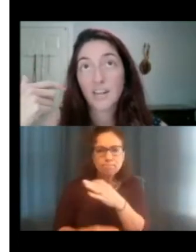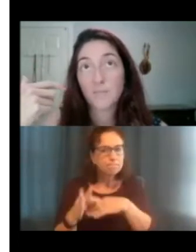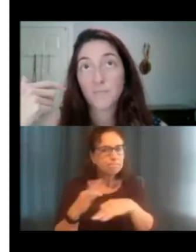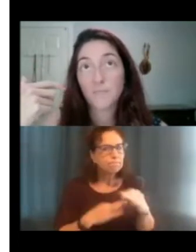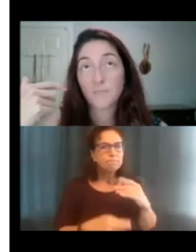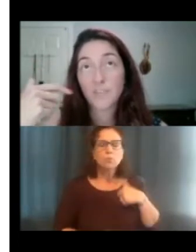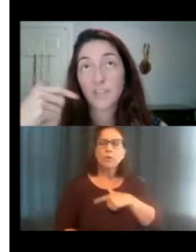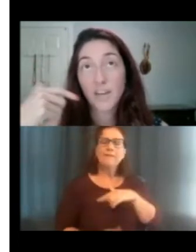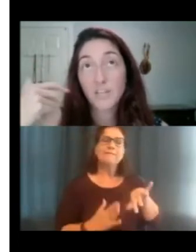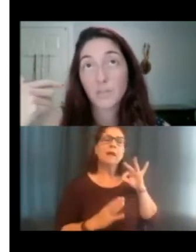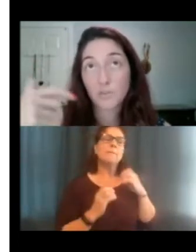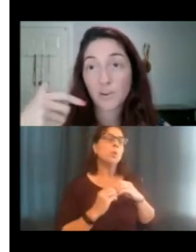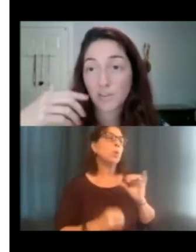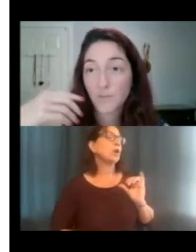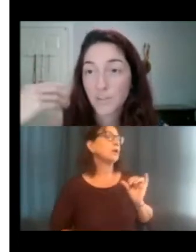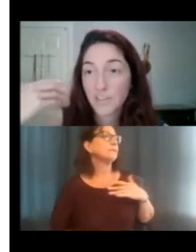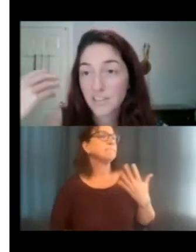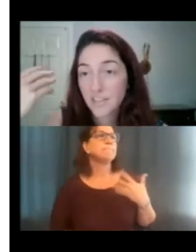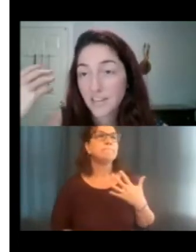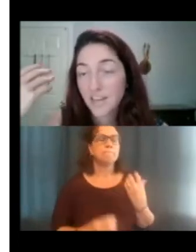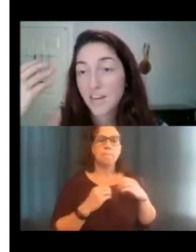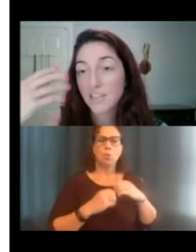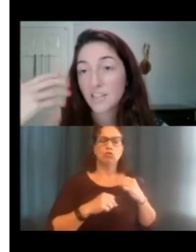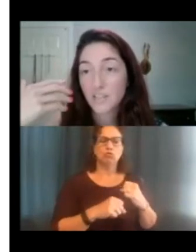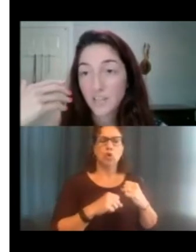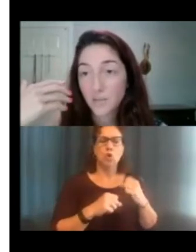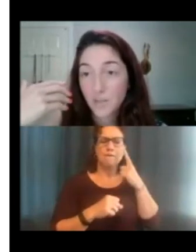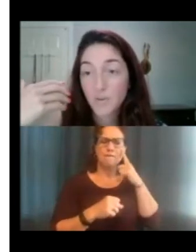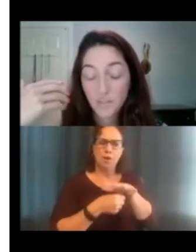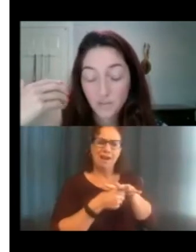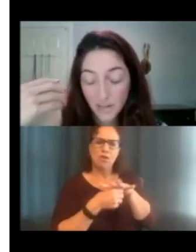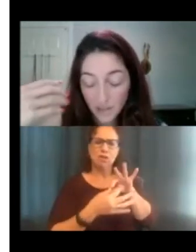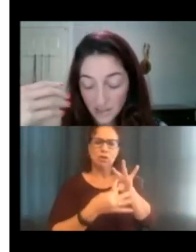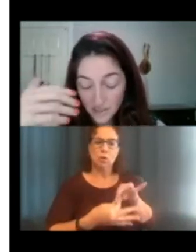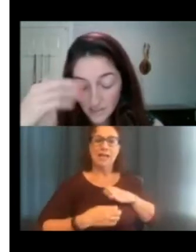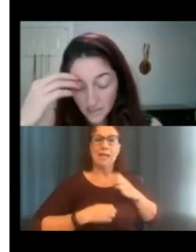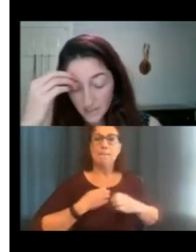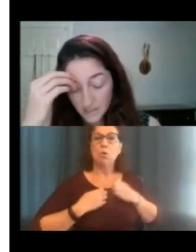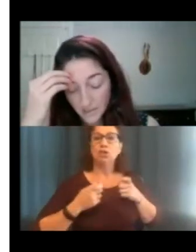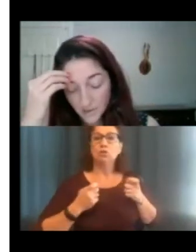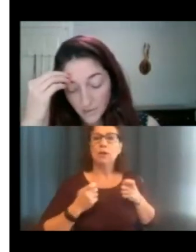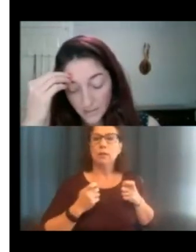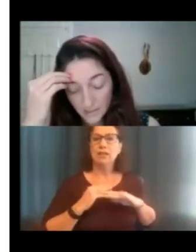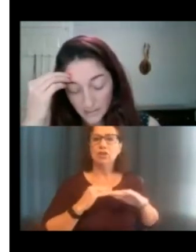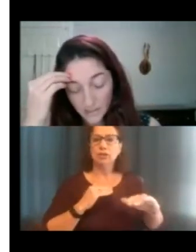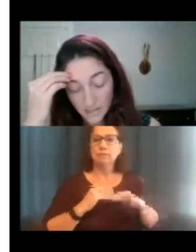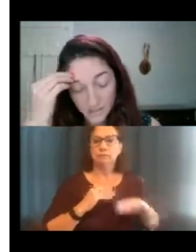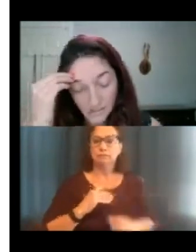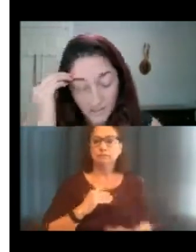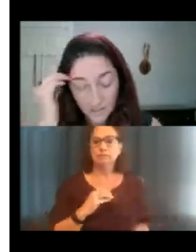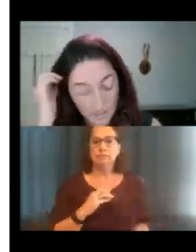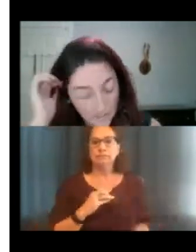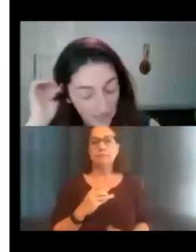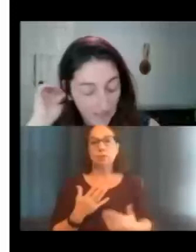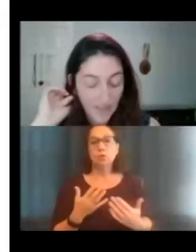more, the findings were stronger for these areas associated with emotion regulation. So